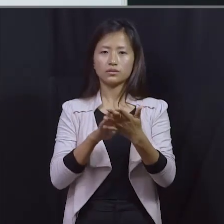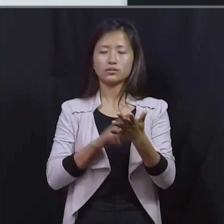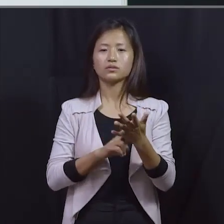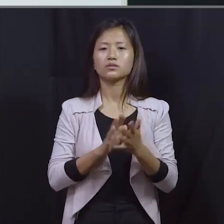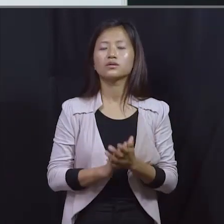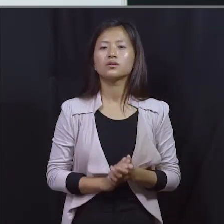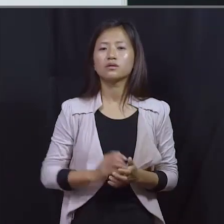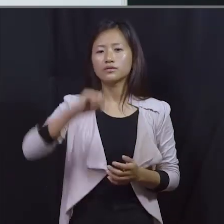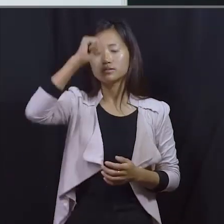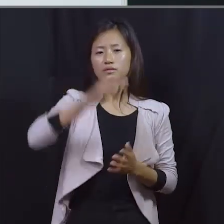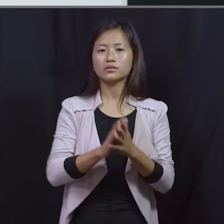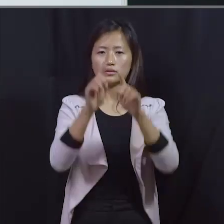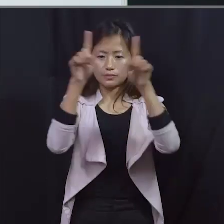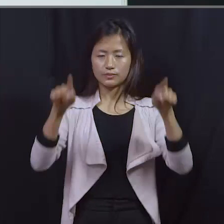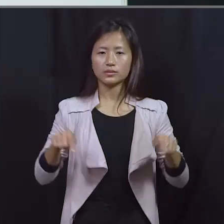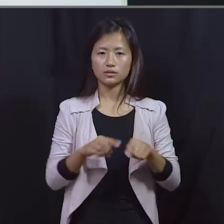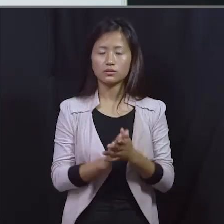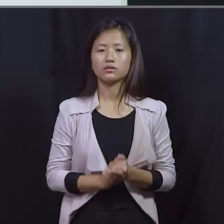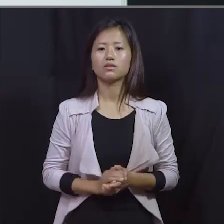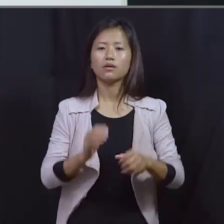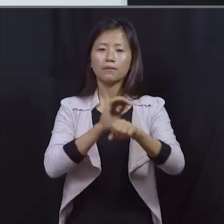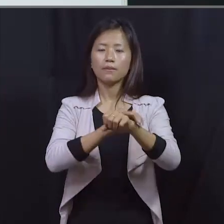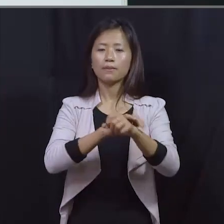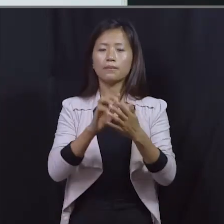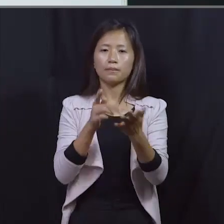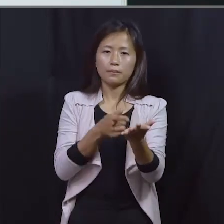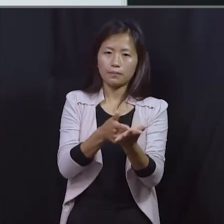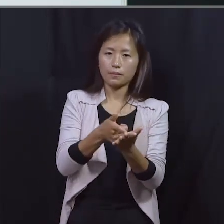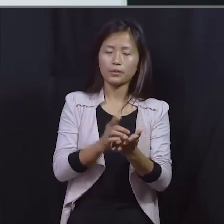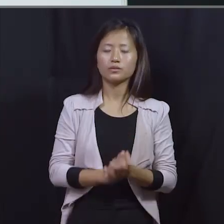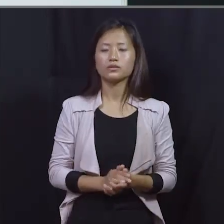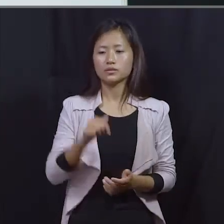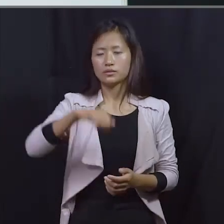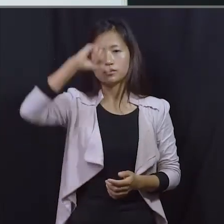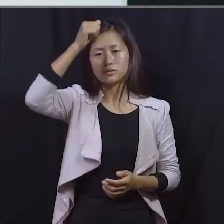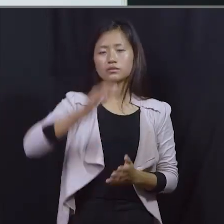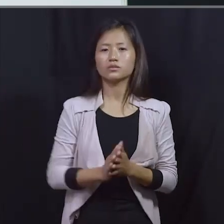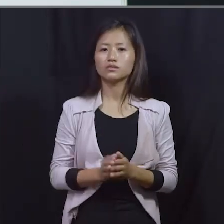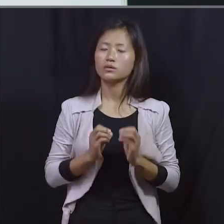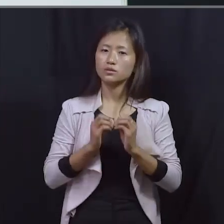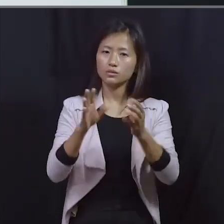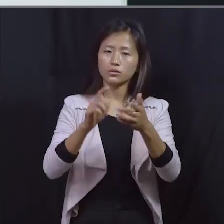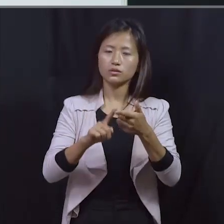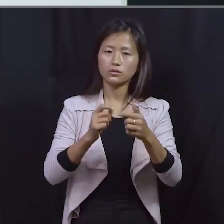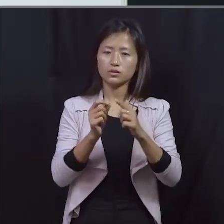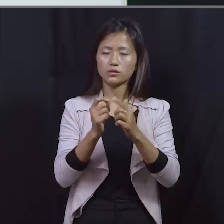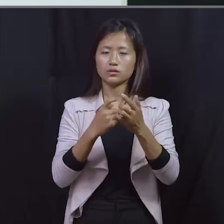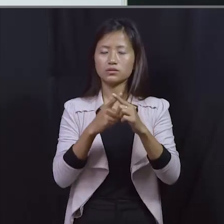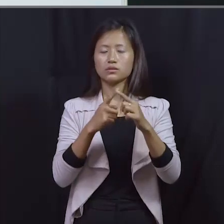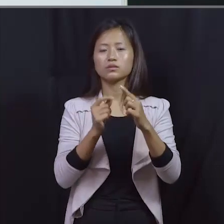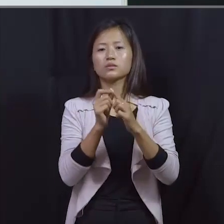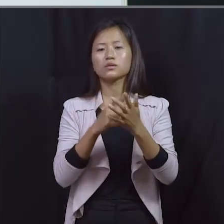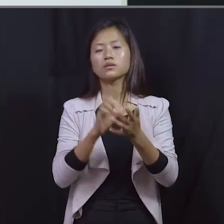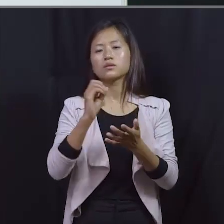India. That is the picture of the British rule in India, was to exploit economically, was to exploit the